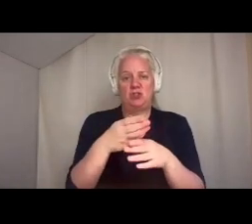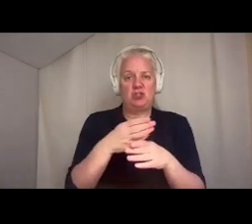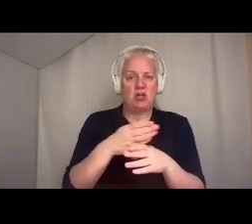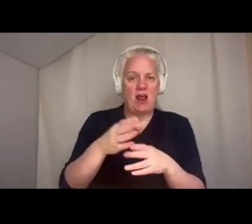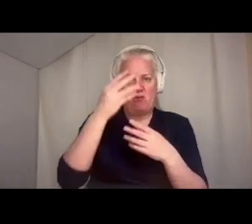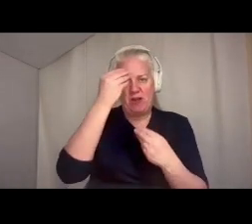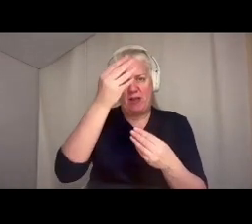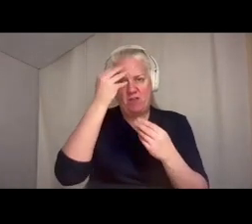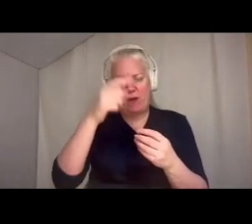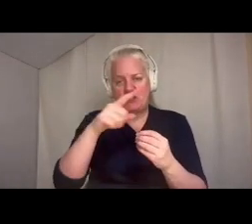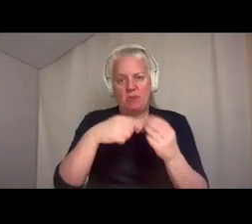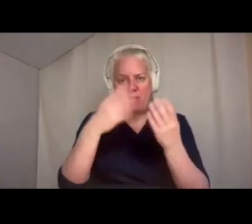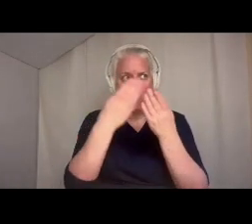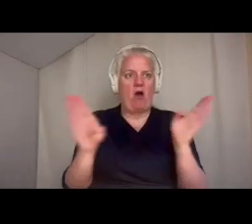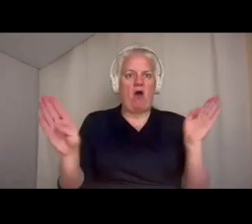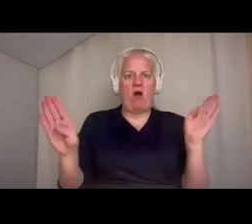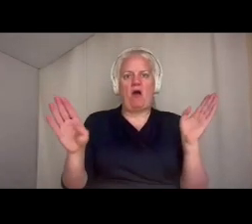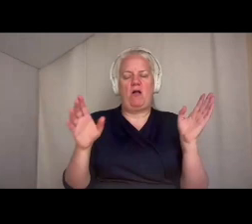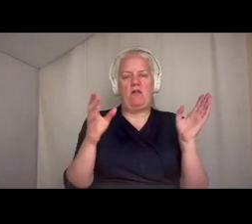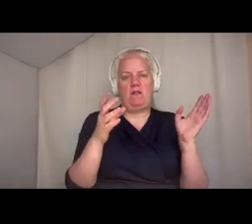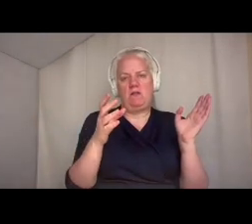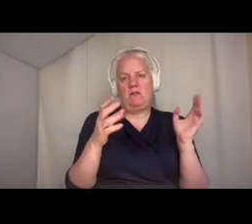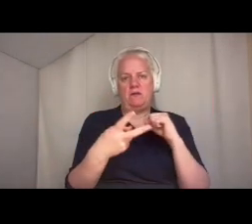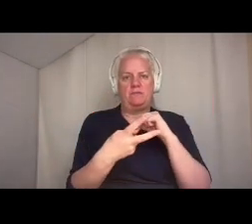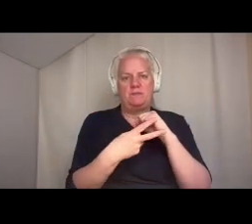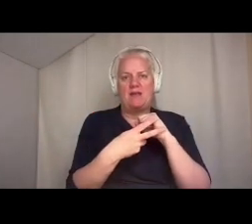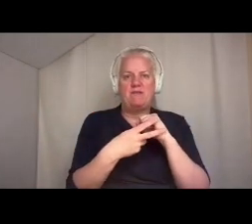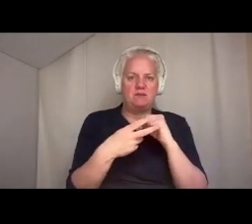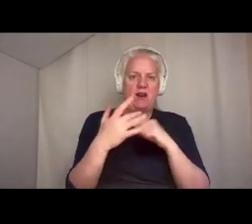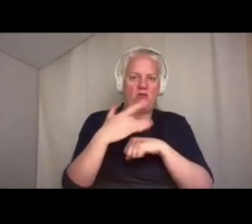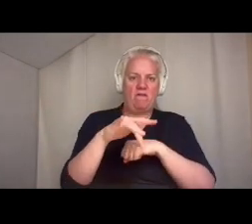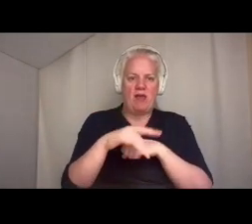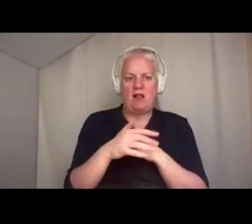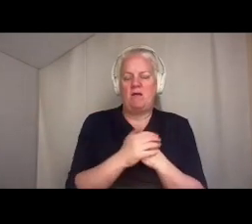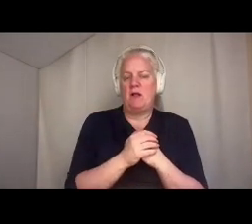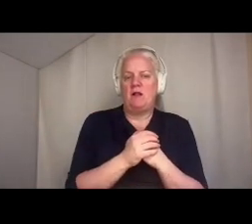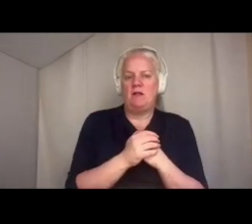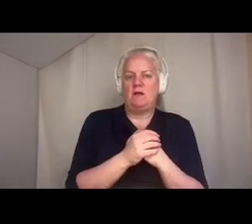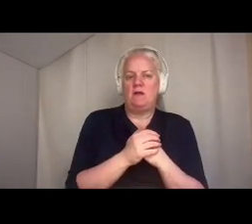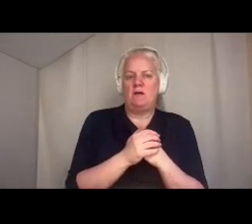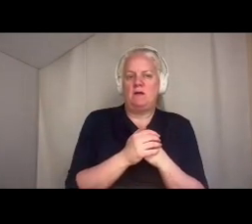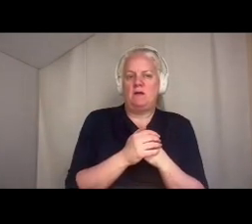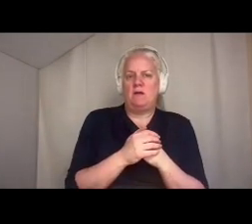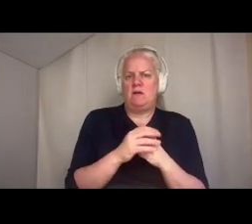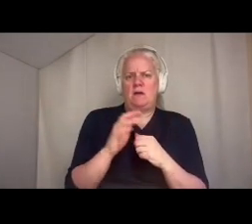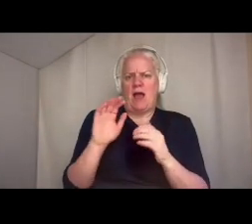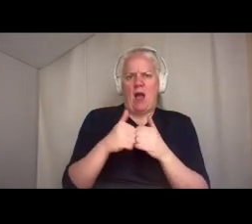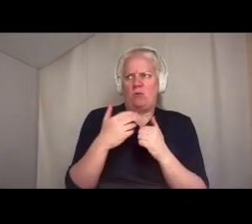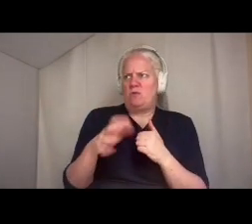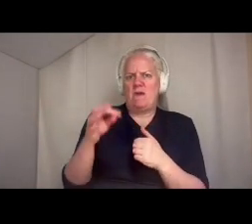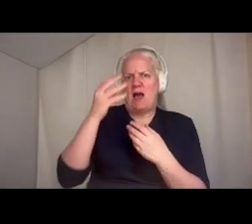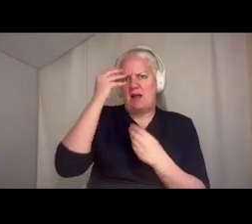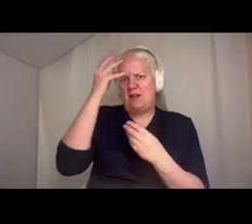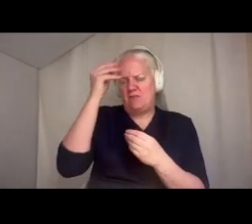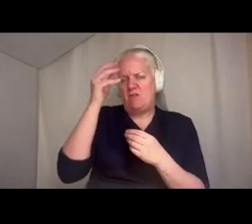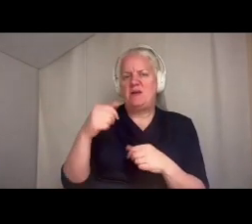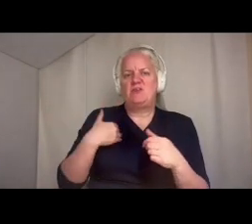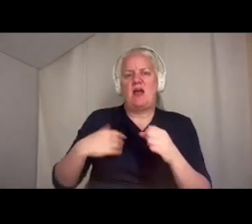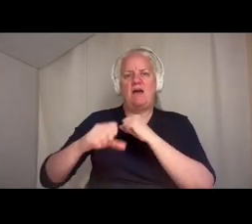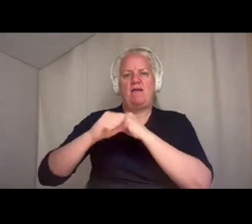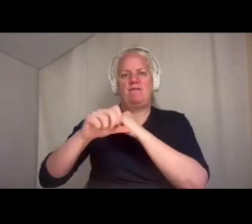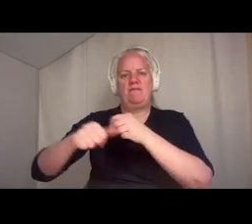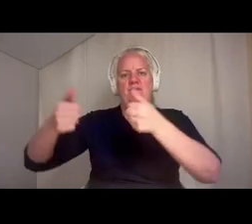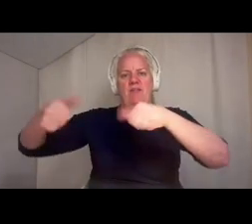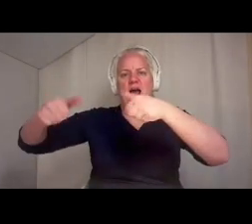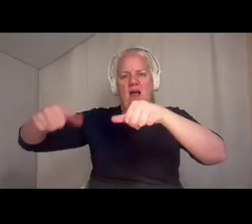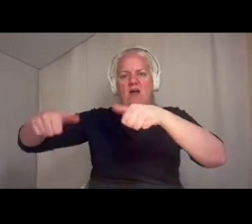are available. So the link to the ABLE plans informational flyer now is posted. So if you want to help